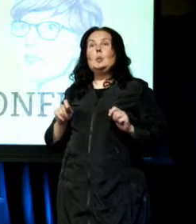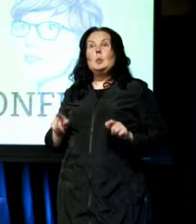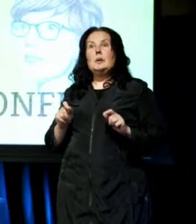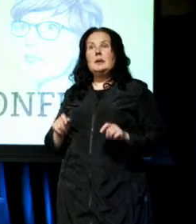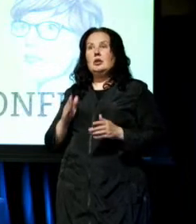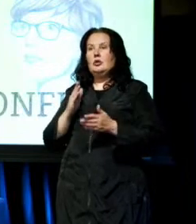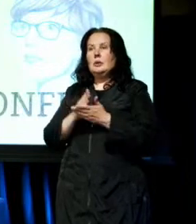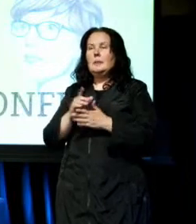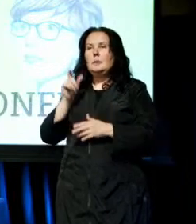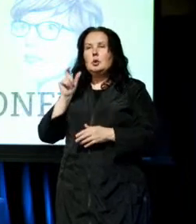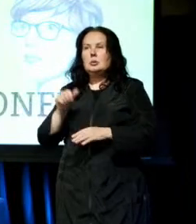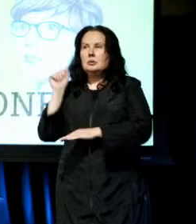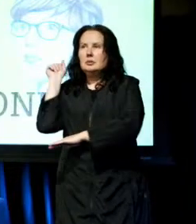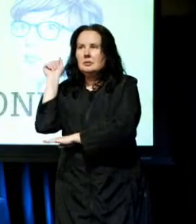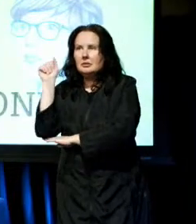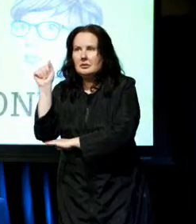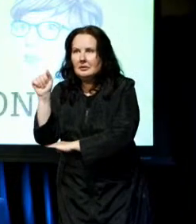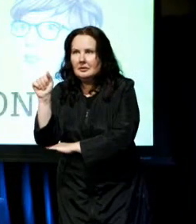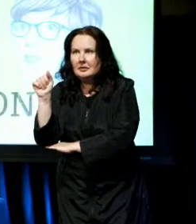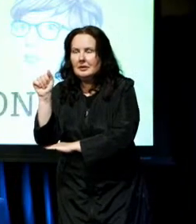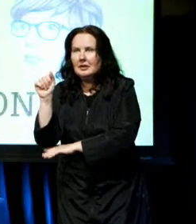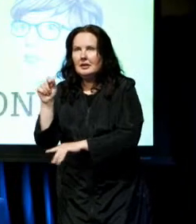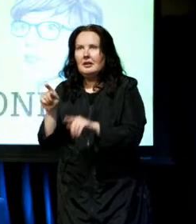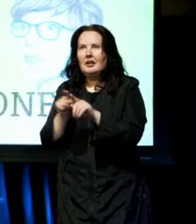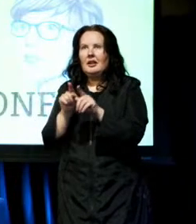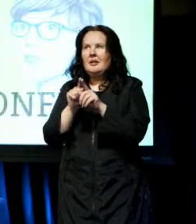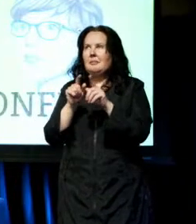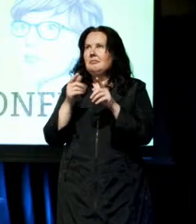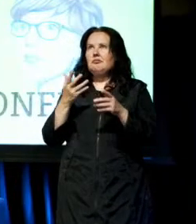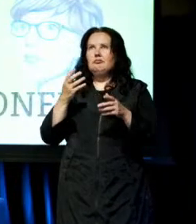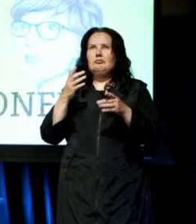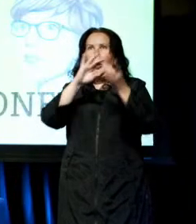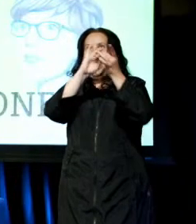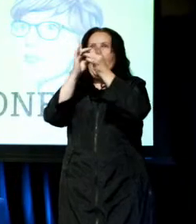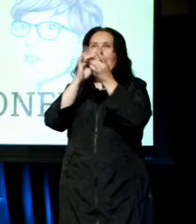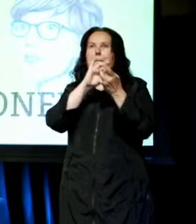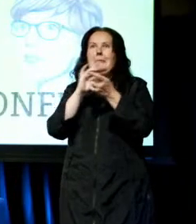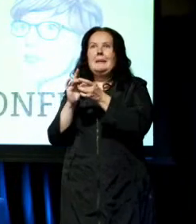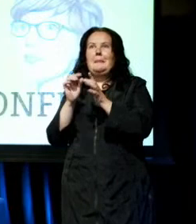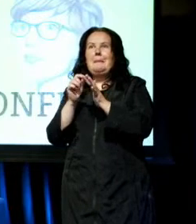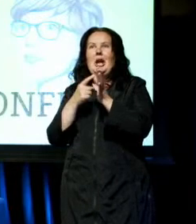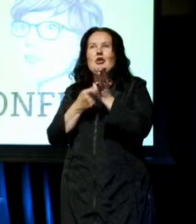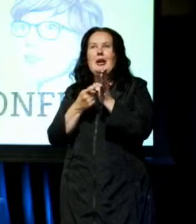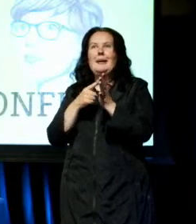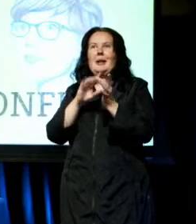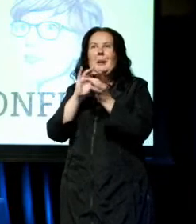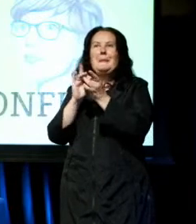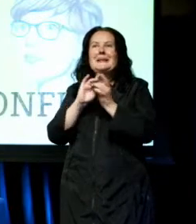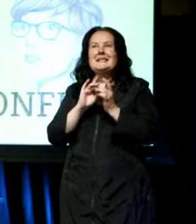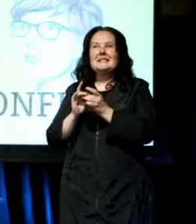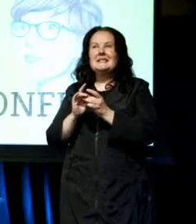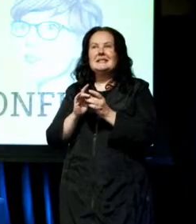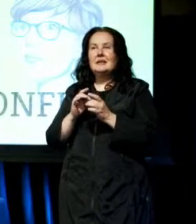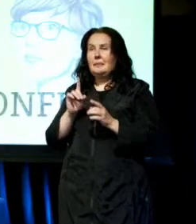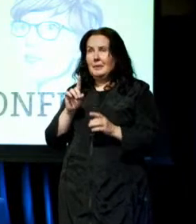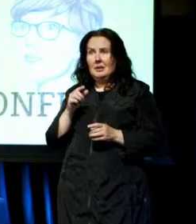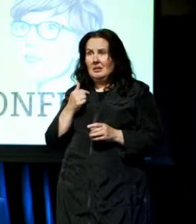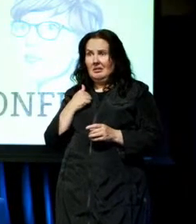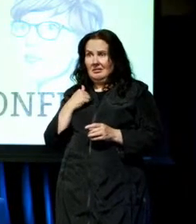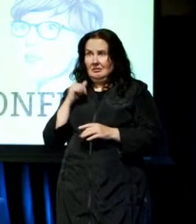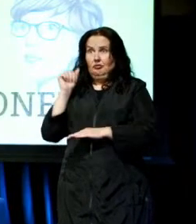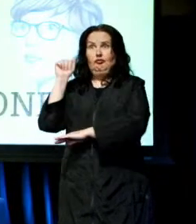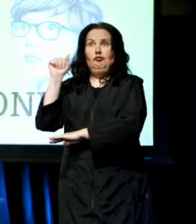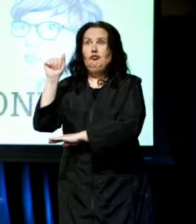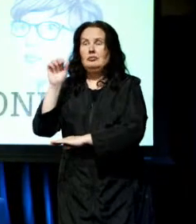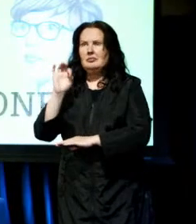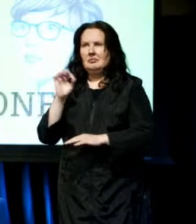actually leaning forward, like a Paralympian sort of like. Yeah. But like the thing is that I do sit passively in a wheelchair. That's the